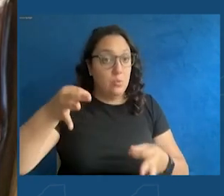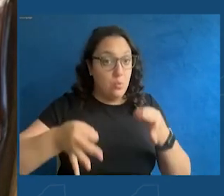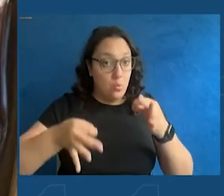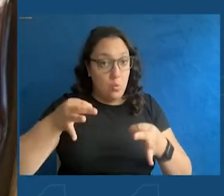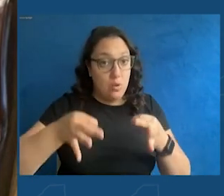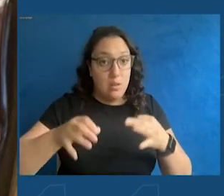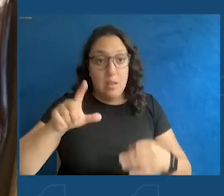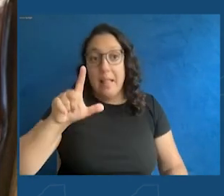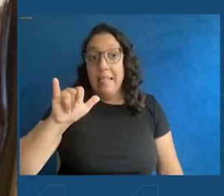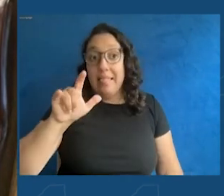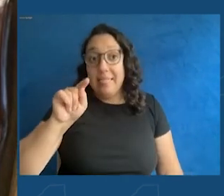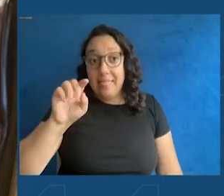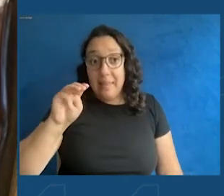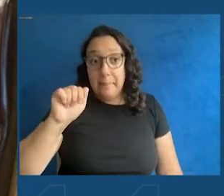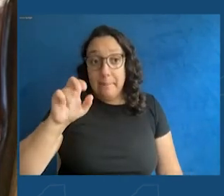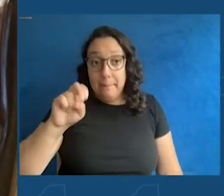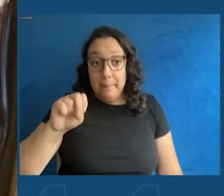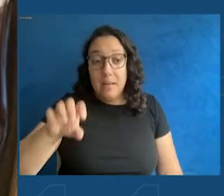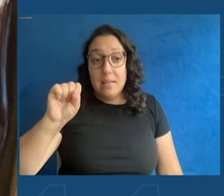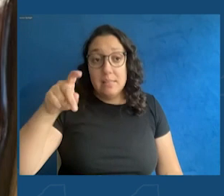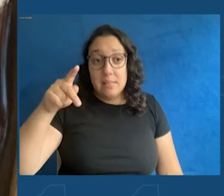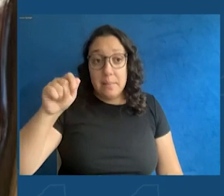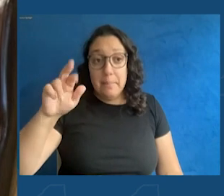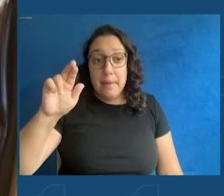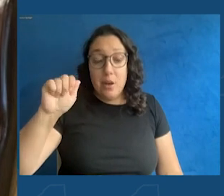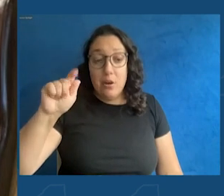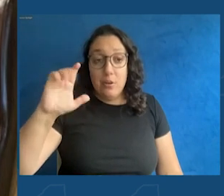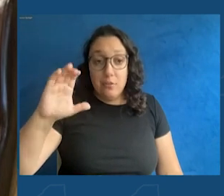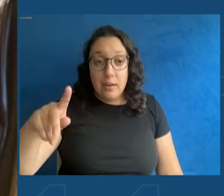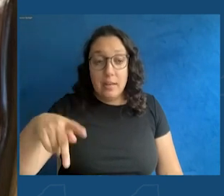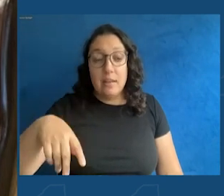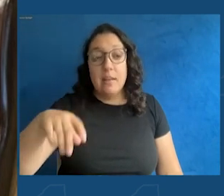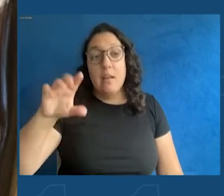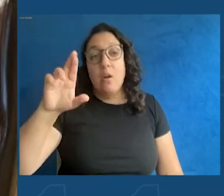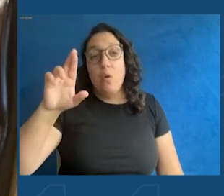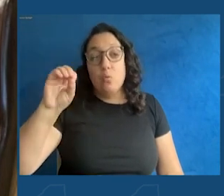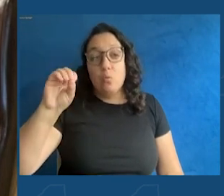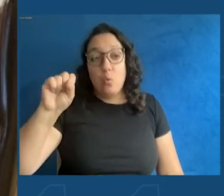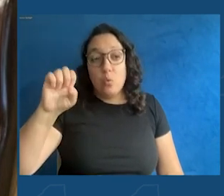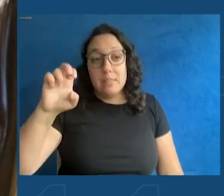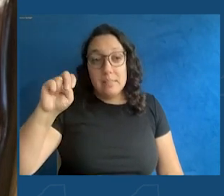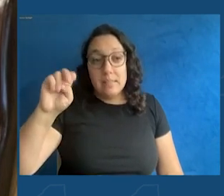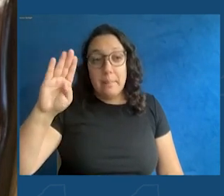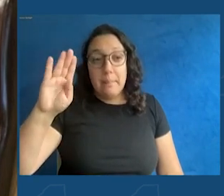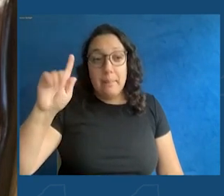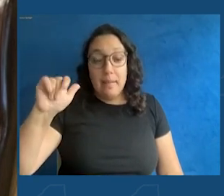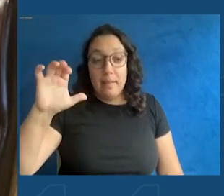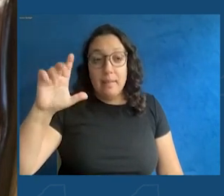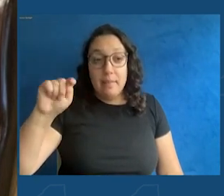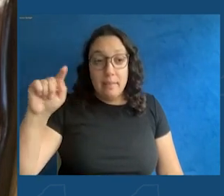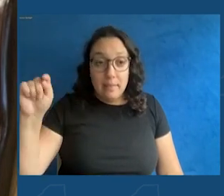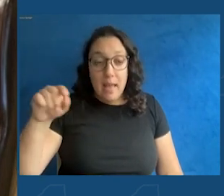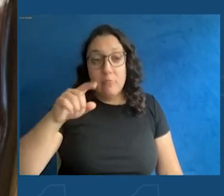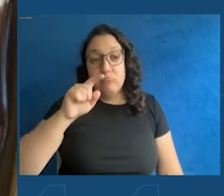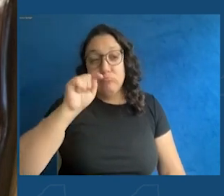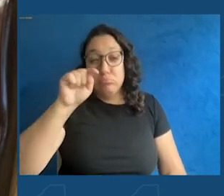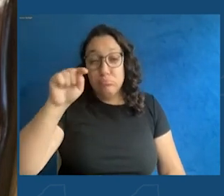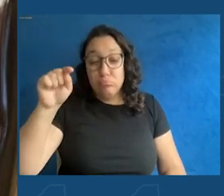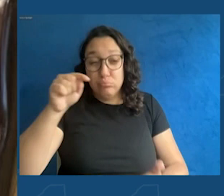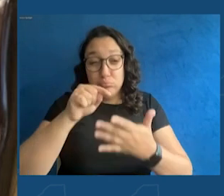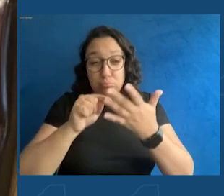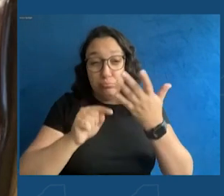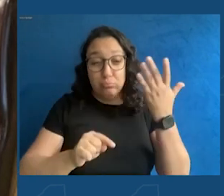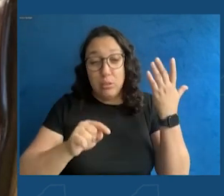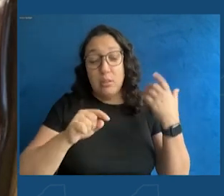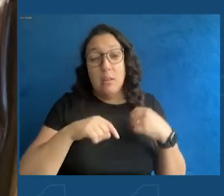Littman, Judge Siparek, Judge Rosenblatt, Judge Graffio, Judge Smith, Judge Piggott, and Judge Stein. I believe Judge Levine had